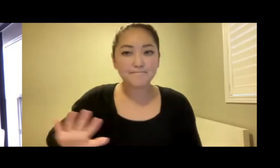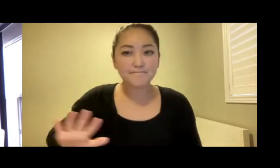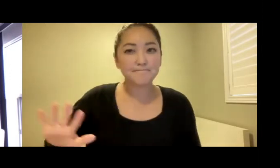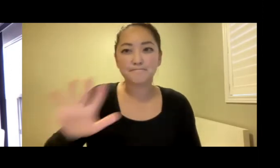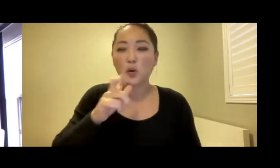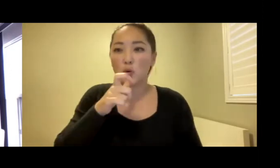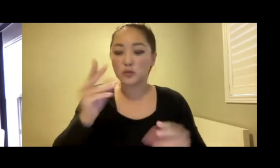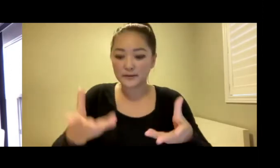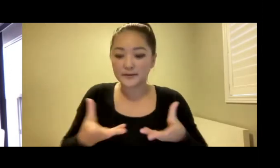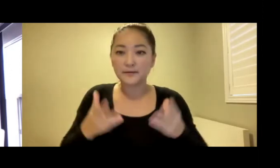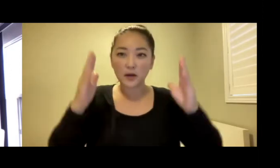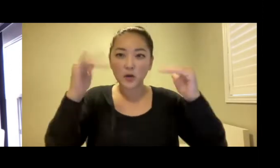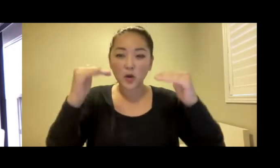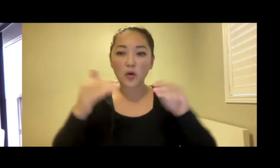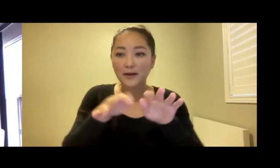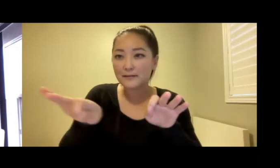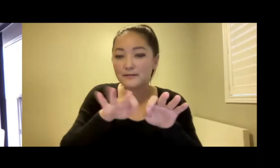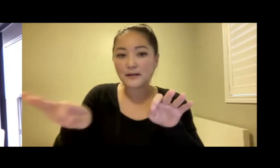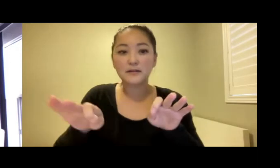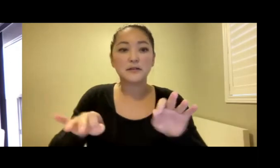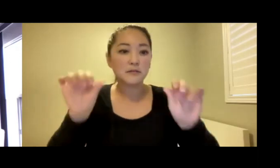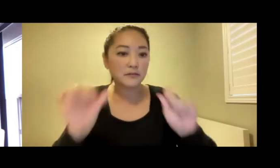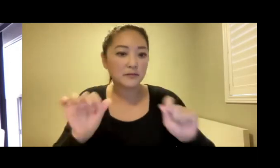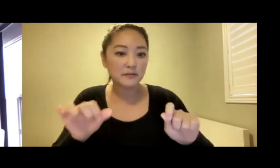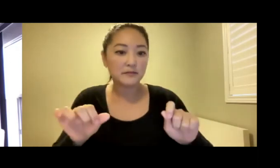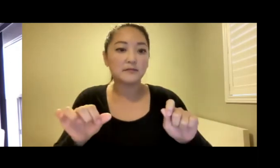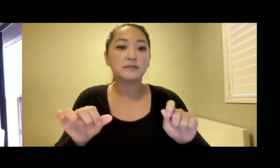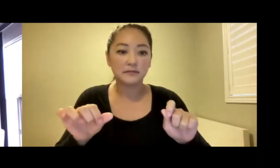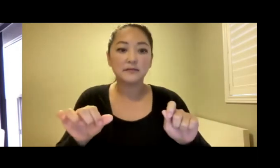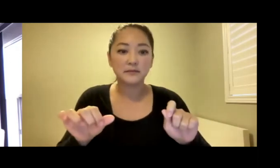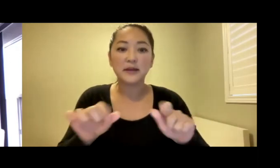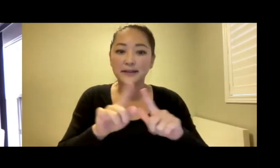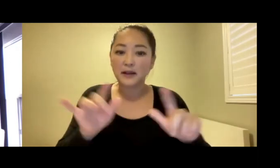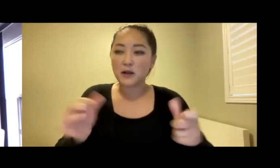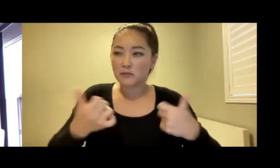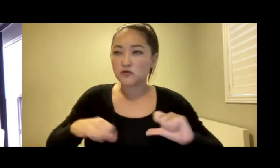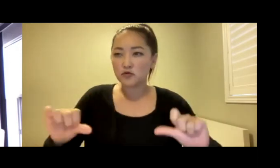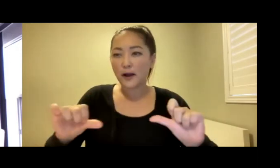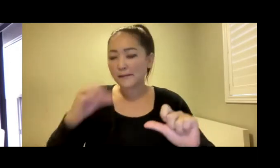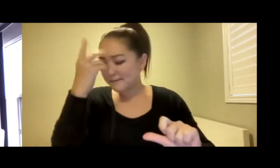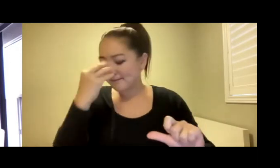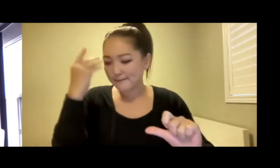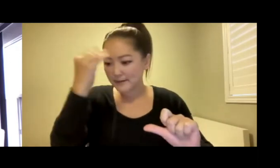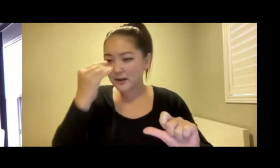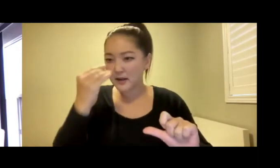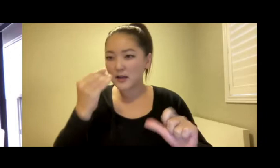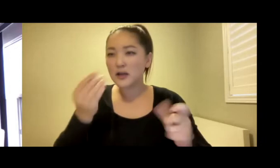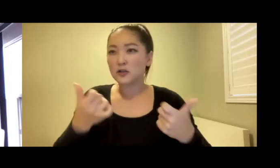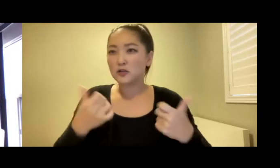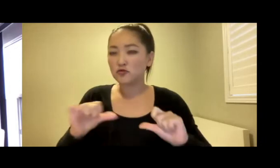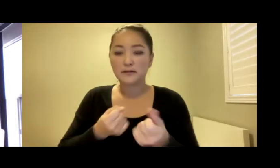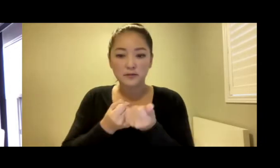hope, language, and possibility, and work toward critical and reflexive allyship